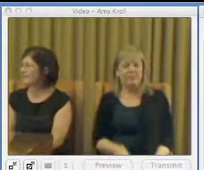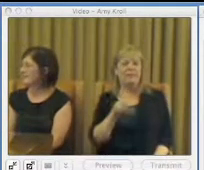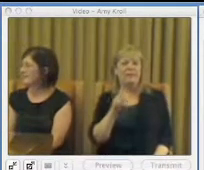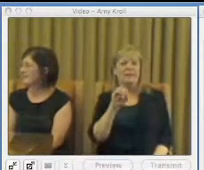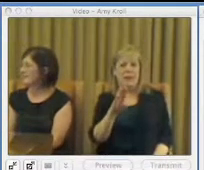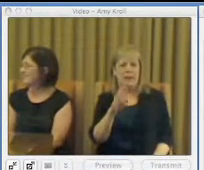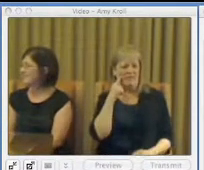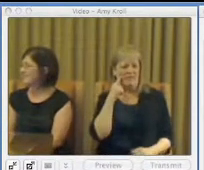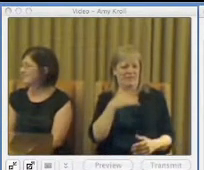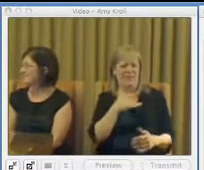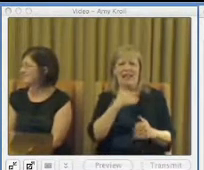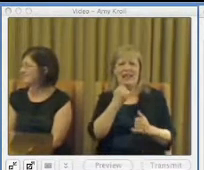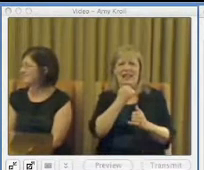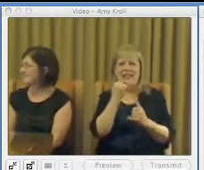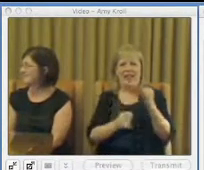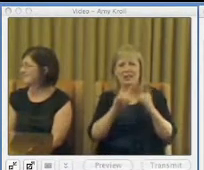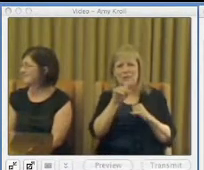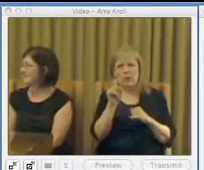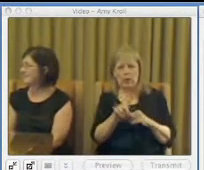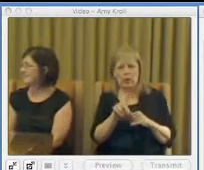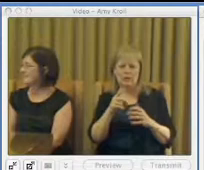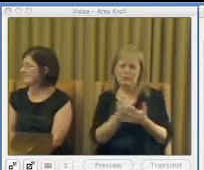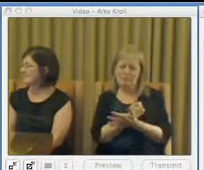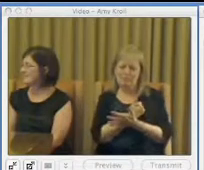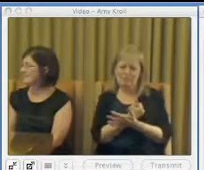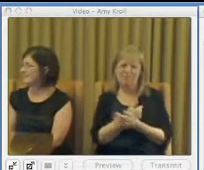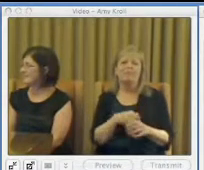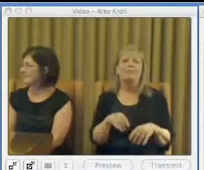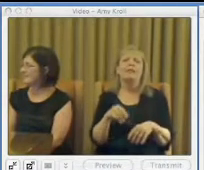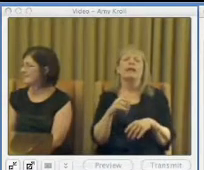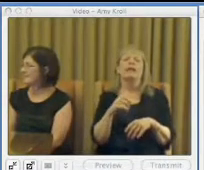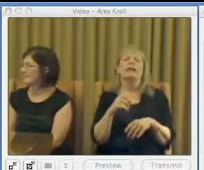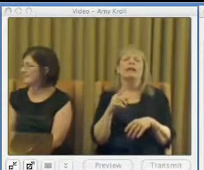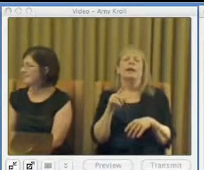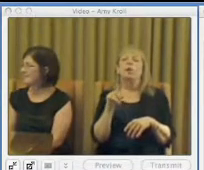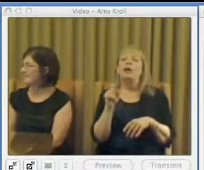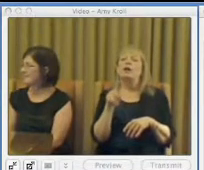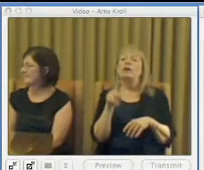Thanks, Jemina. I think this will be our last question, unfortunately. The